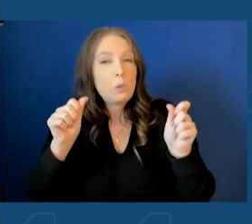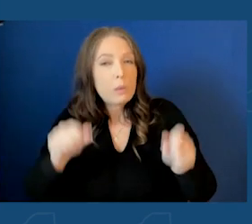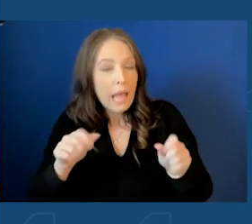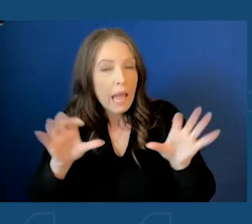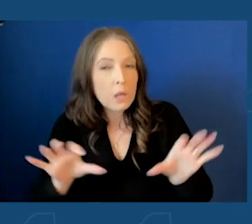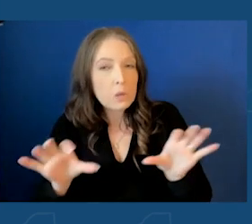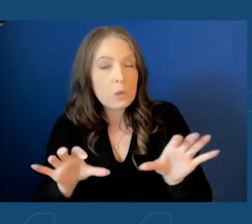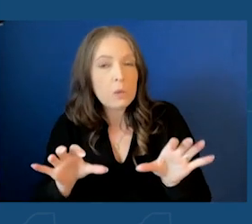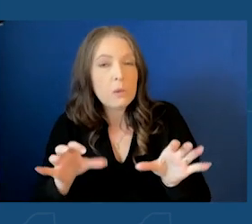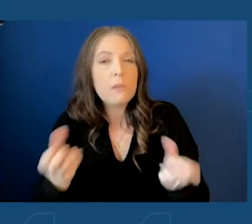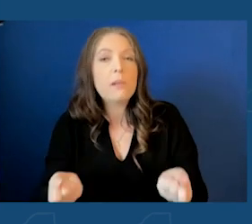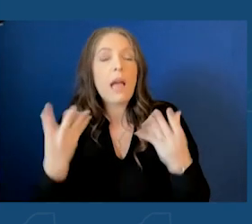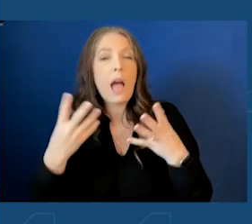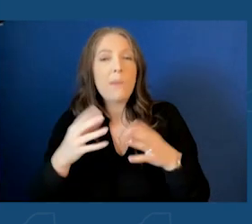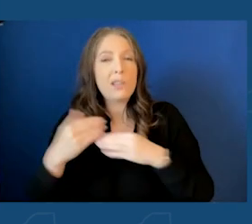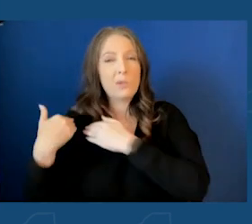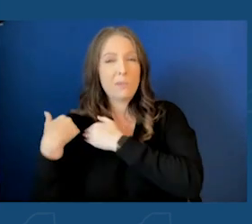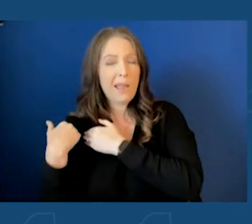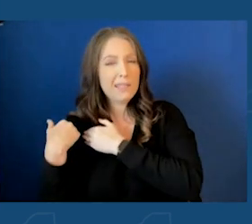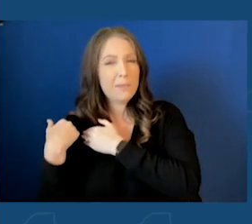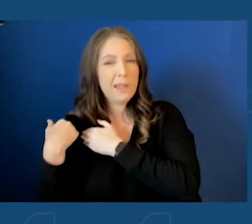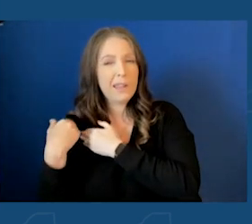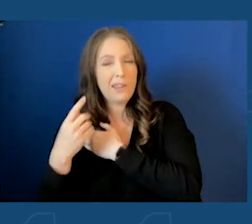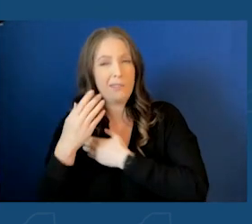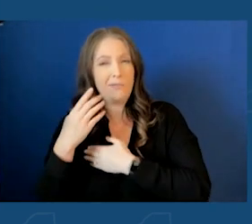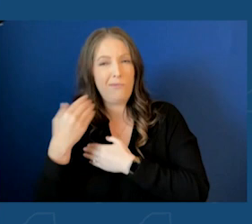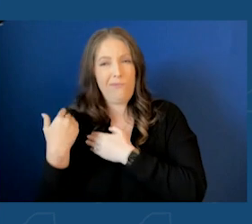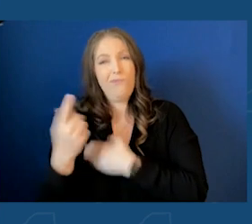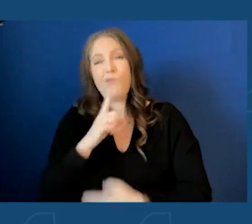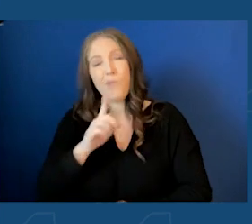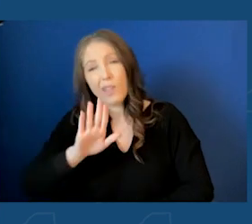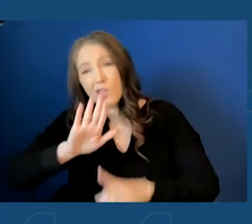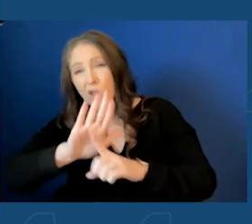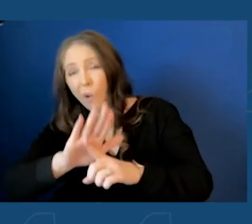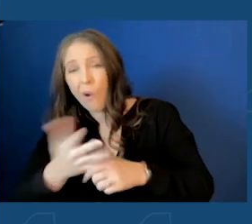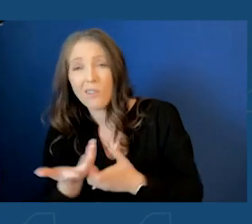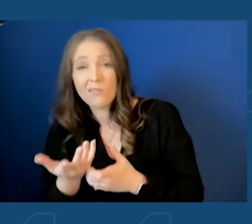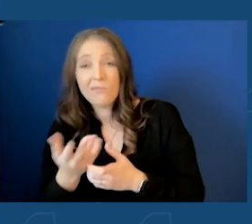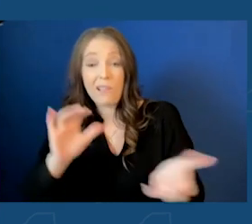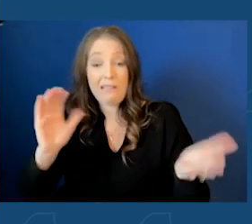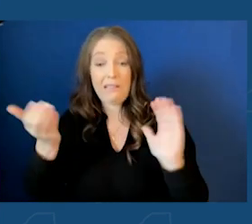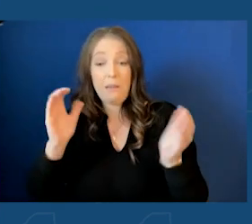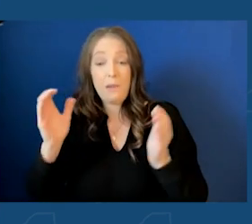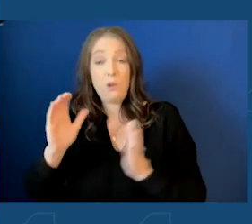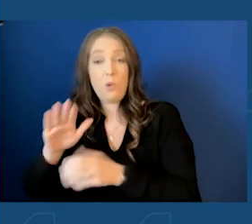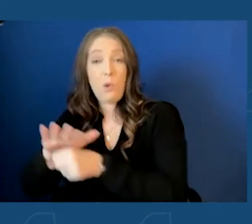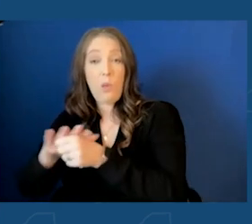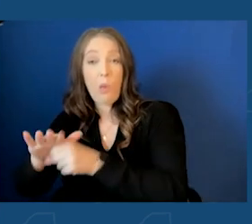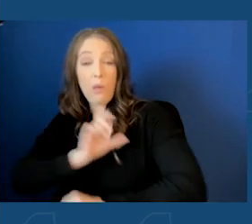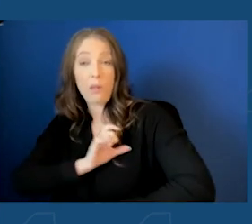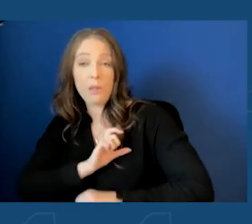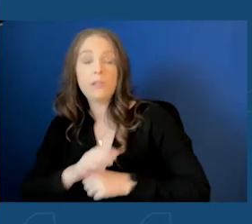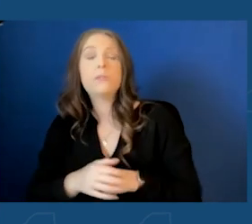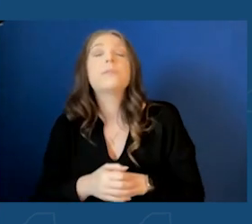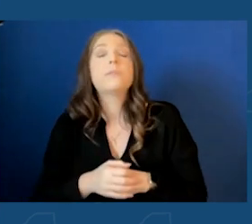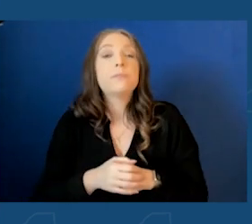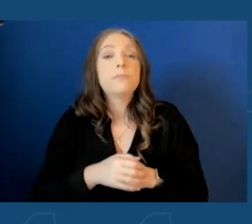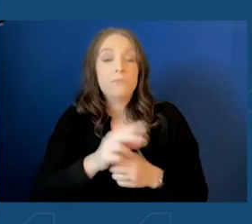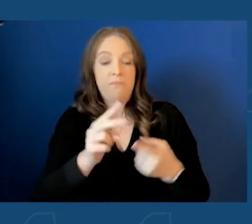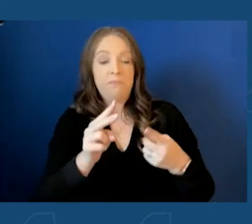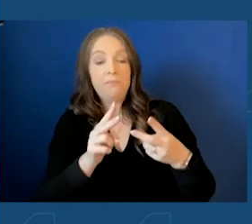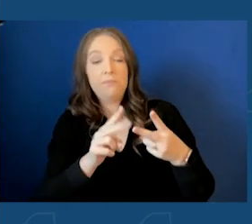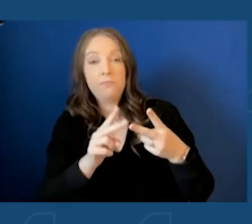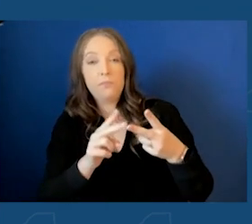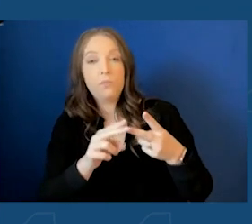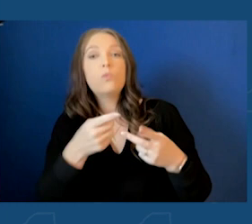for bringing down crime really is of the governors as opposed to the local police departments? And then separately, you mentioned the mentally